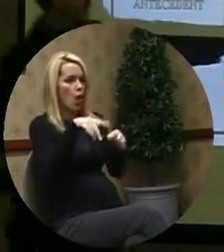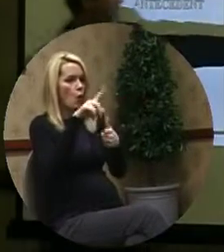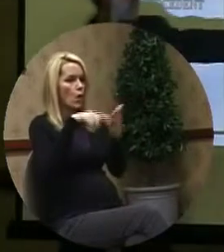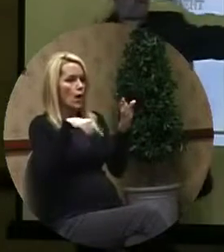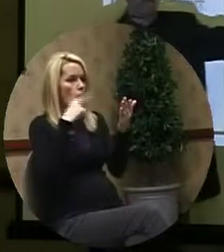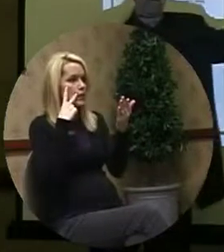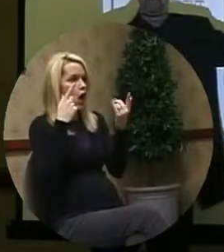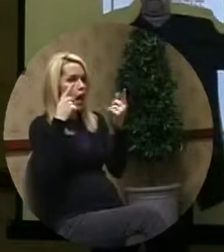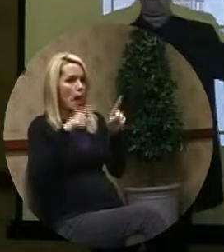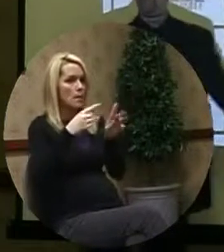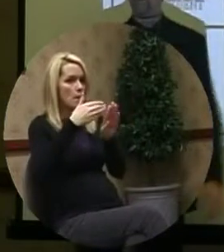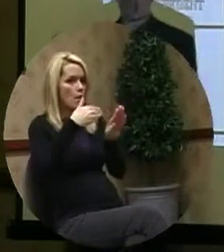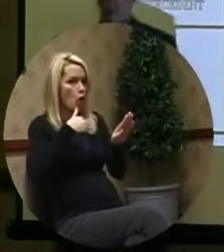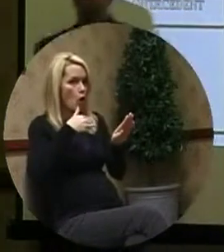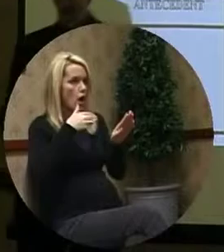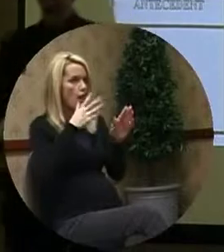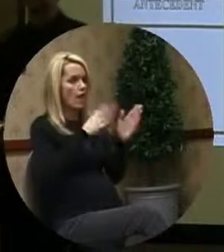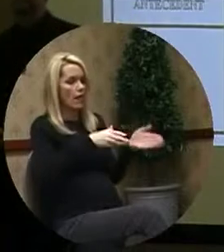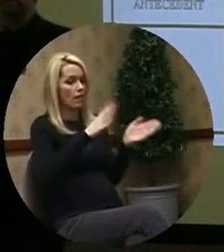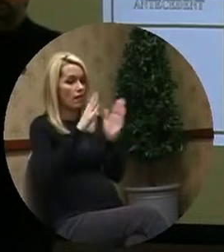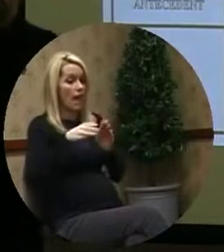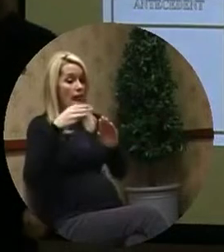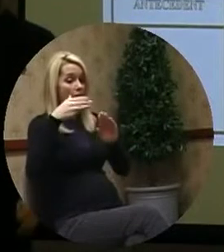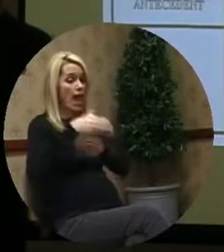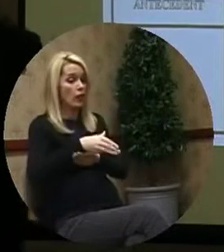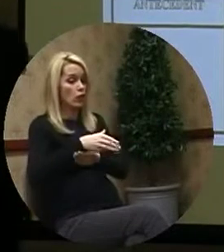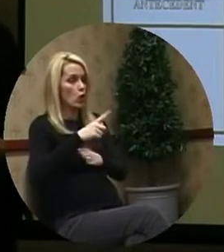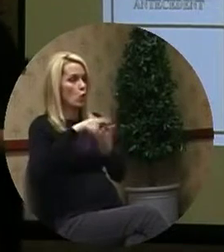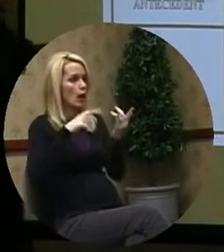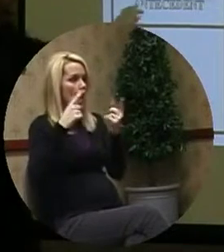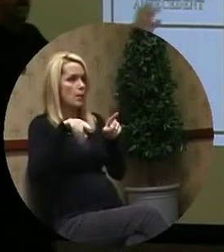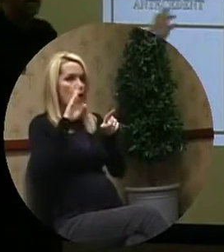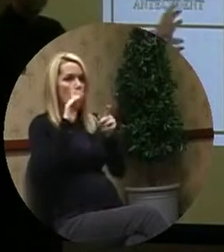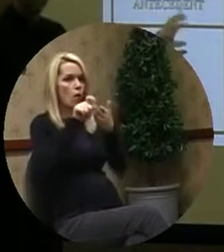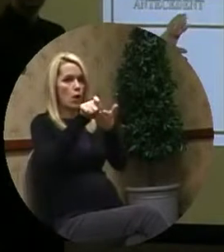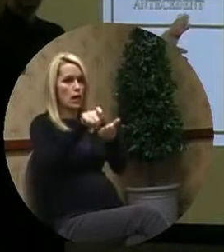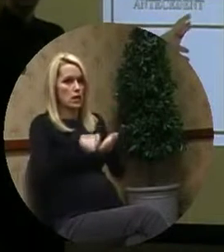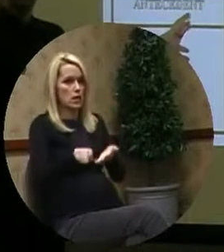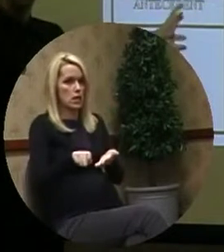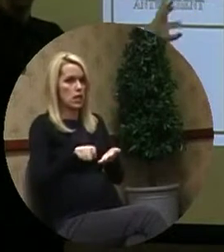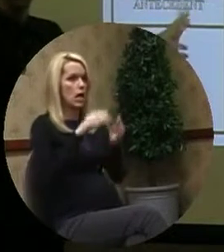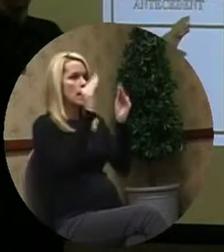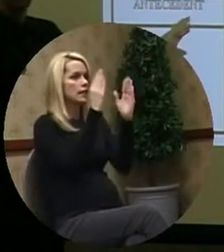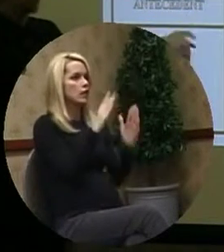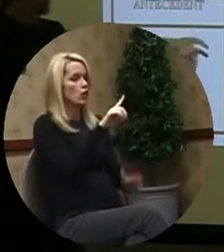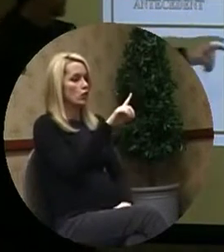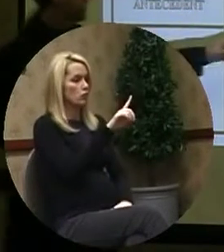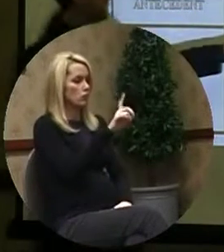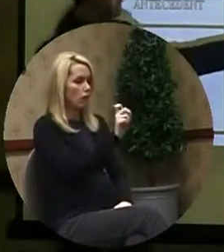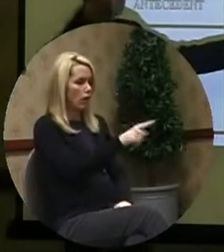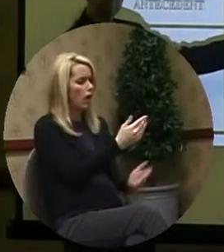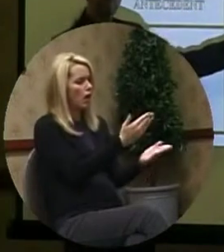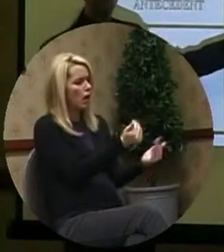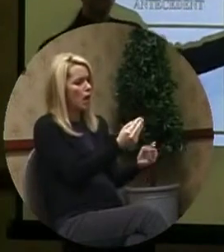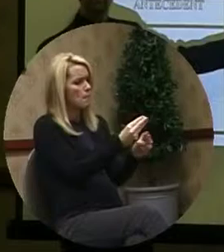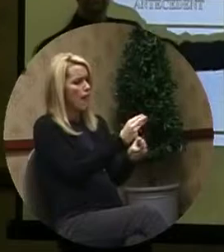it, and then I'll write exactly what happened after it. The teacher asked Dale to get up and do math on the